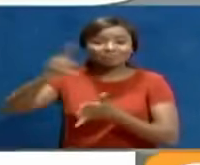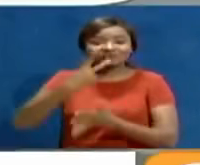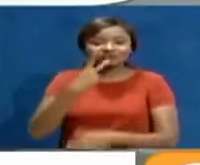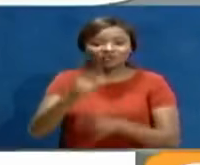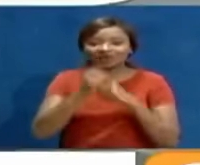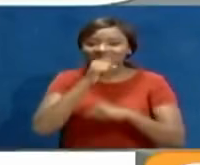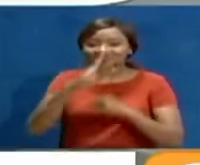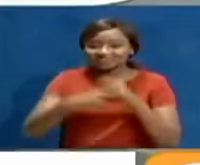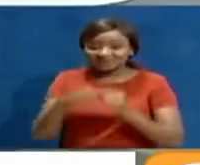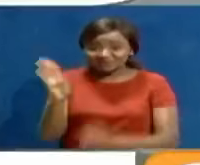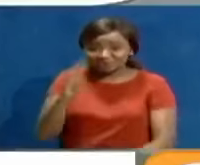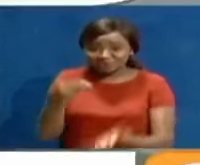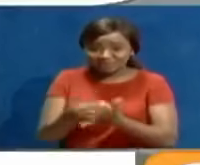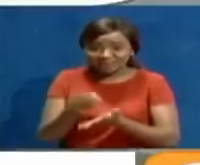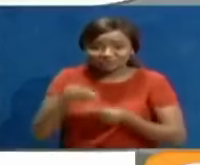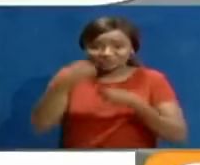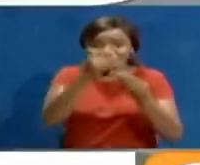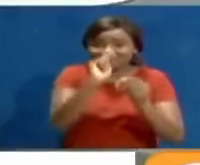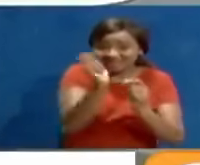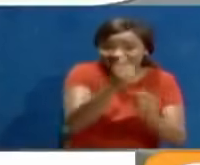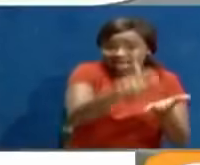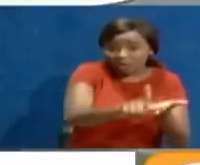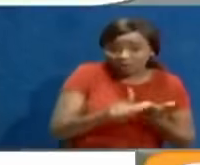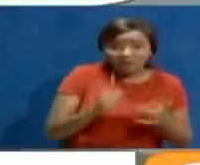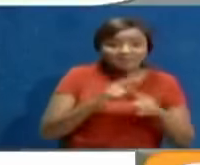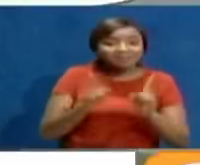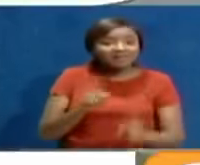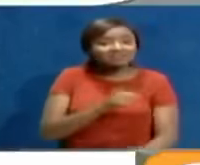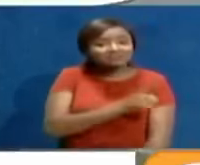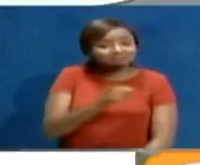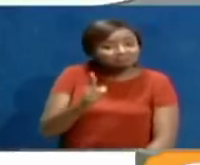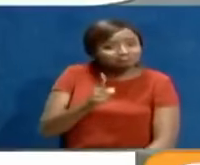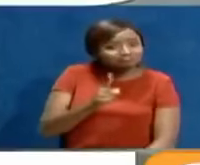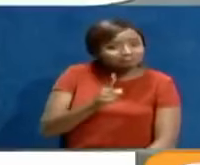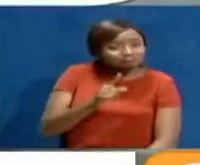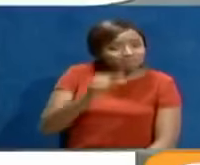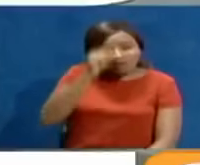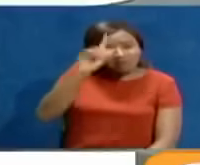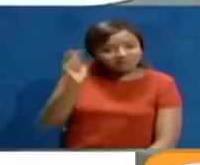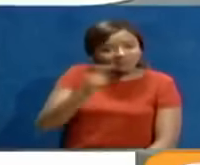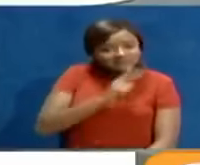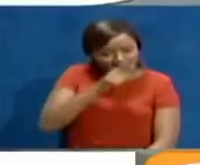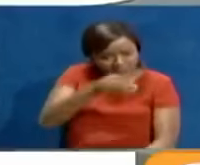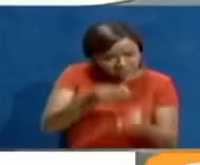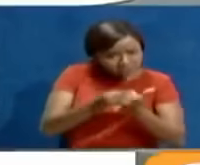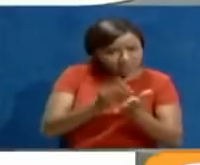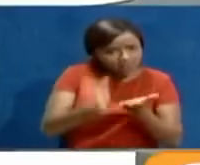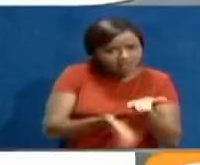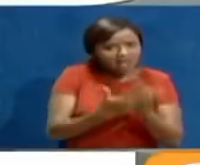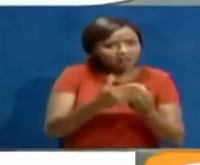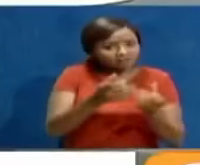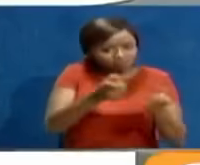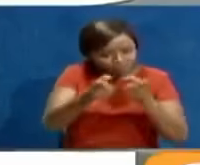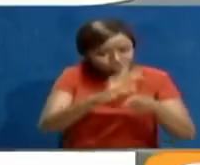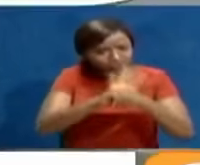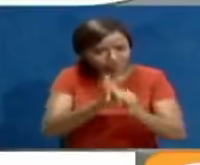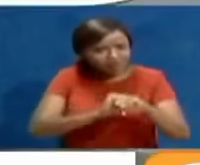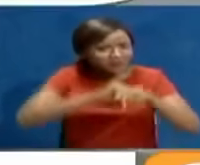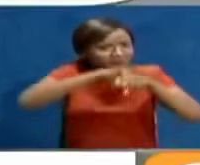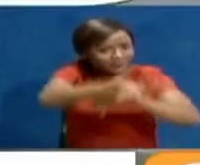257 billion shillings to Kenya as a loan, which the GOK says will be used to bridge the gap in the fight